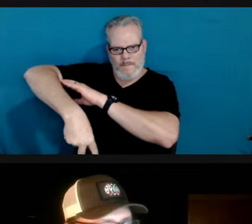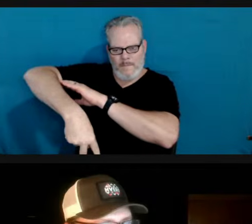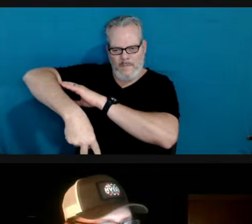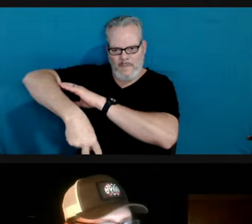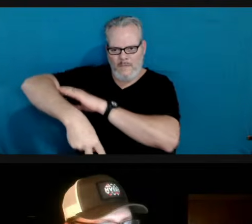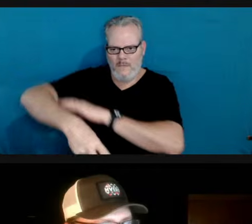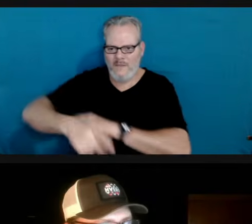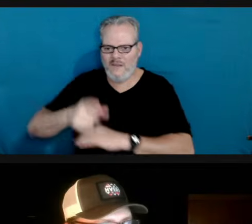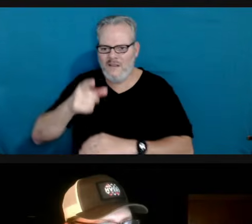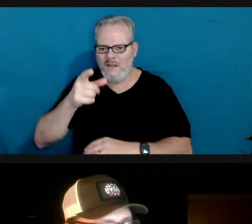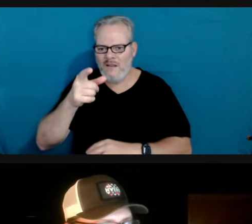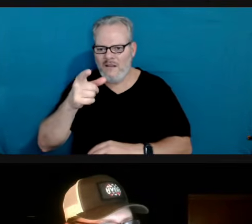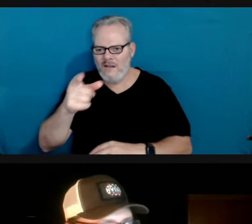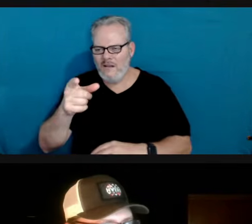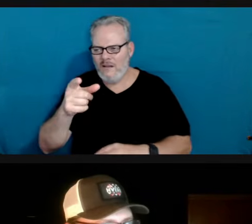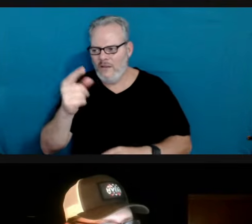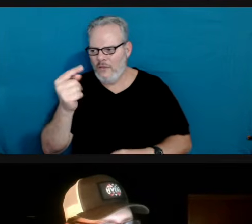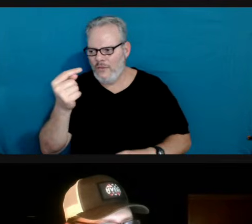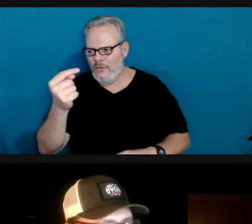be on Thursday,